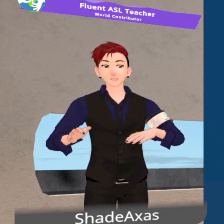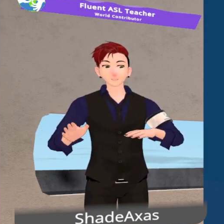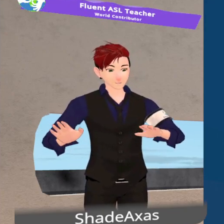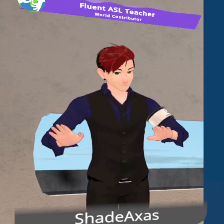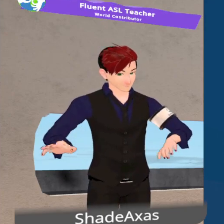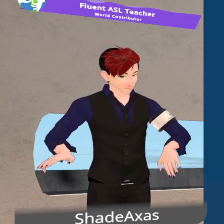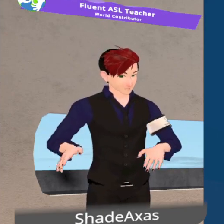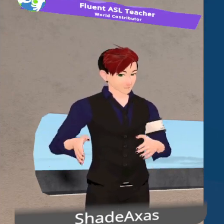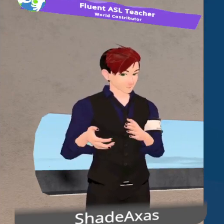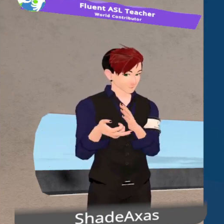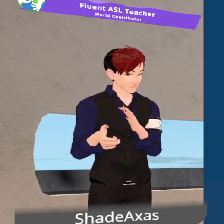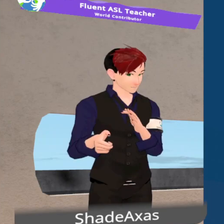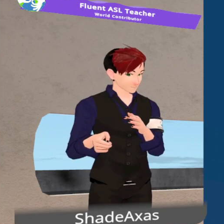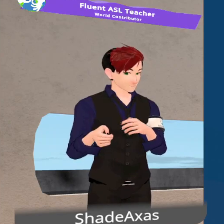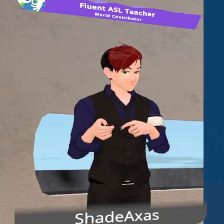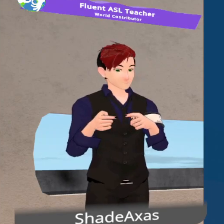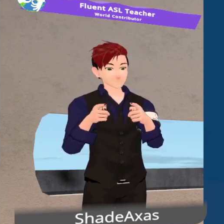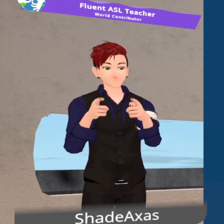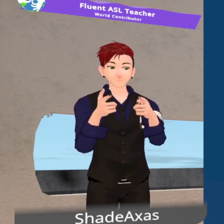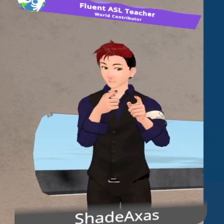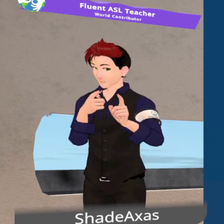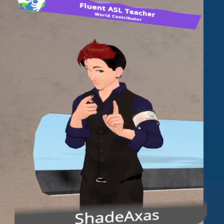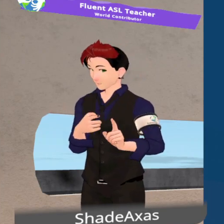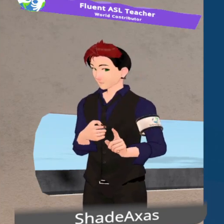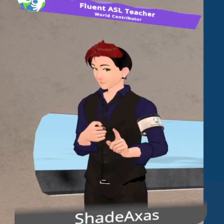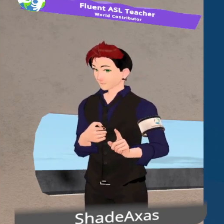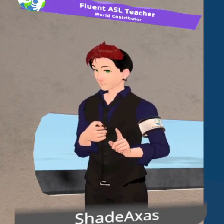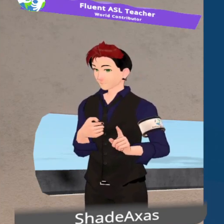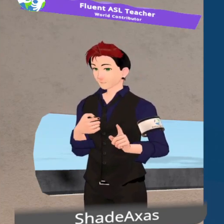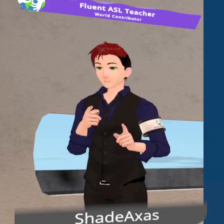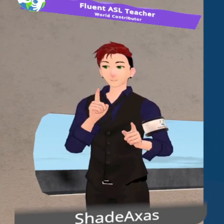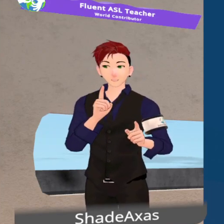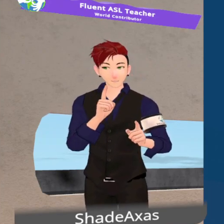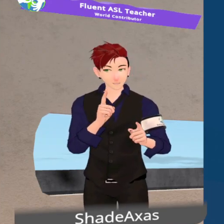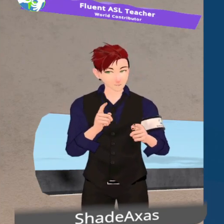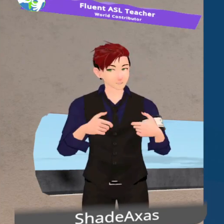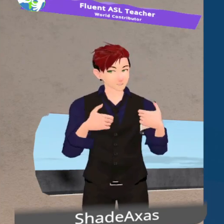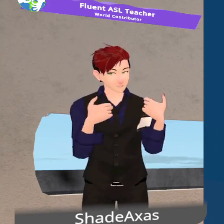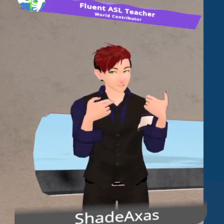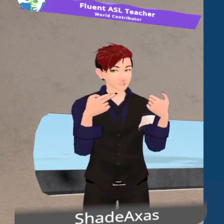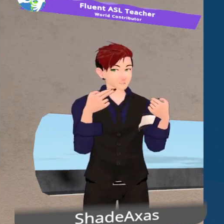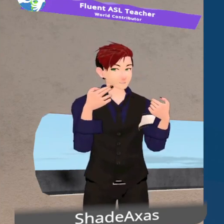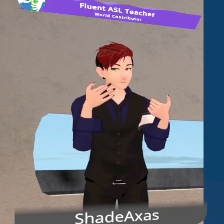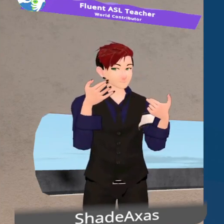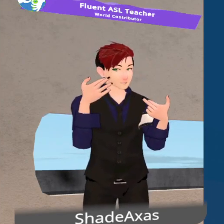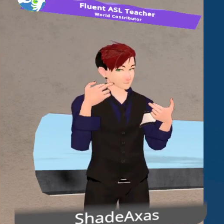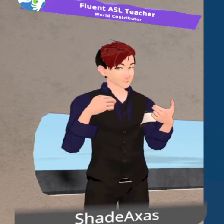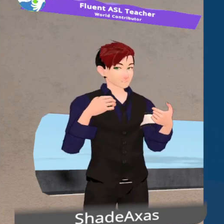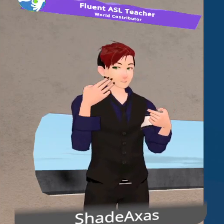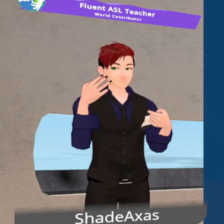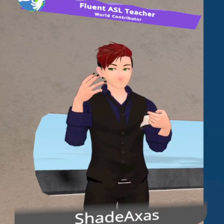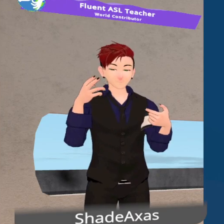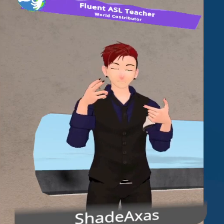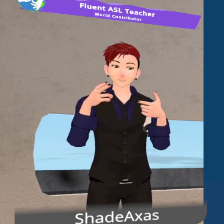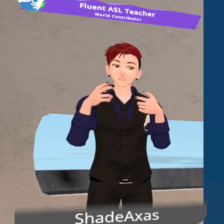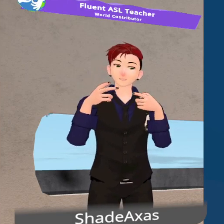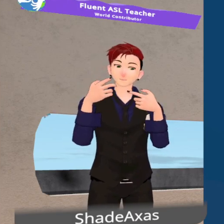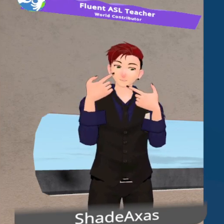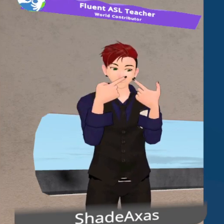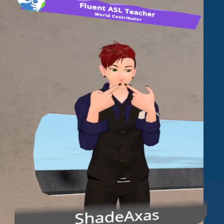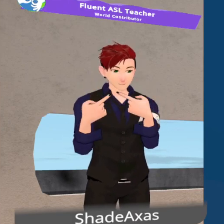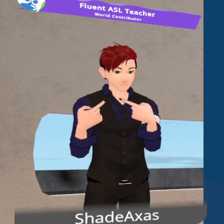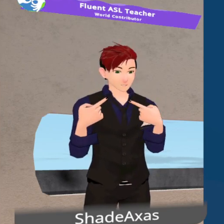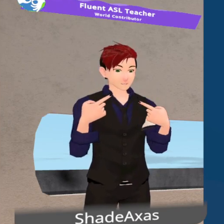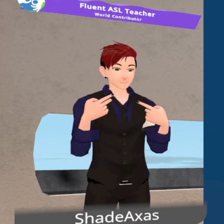They are not fluent, but they're on their way to it. And they are having that real life experience of